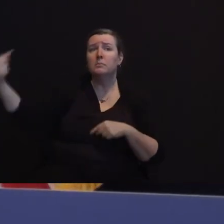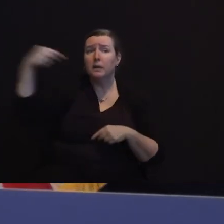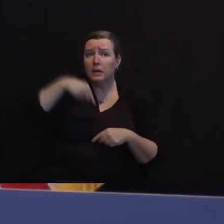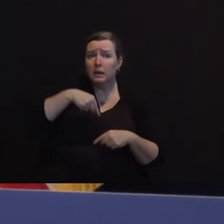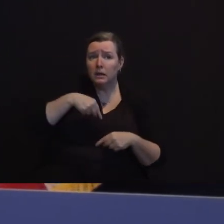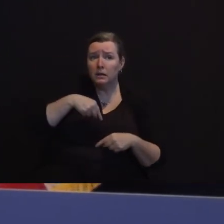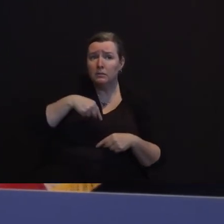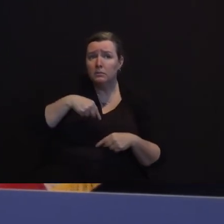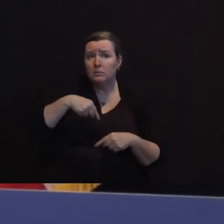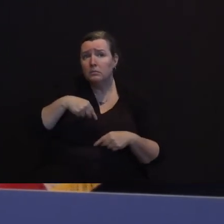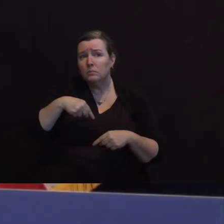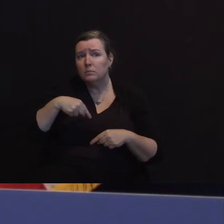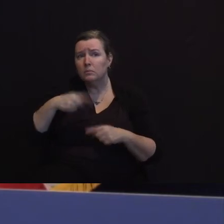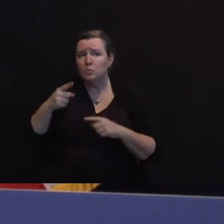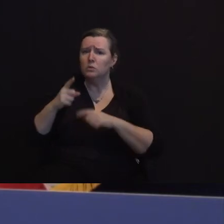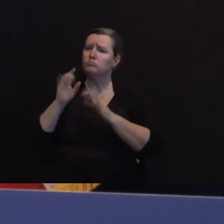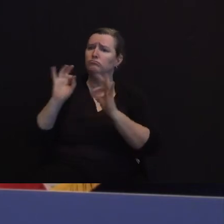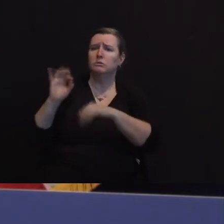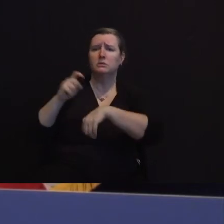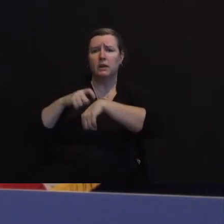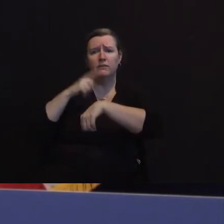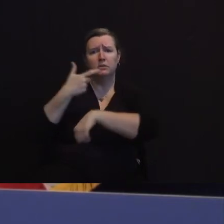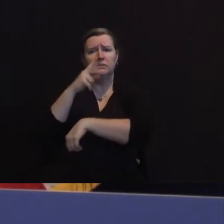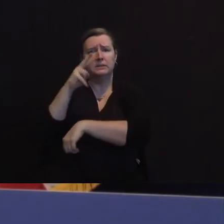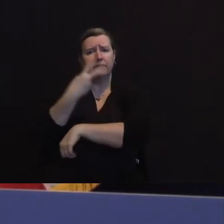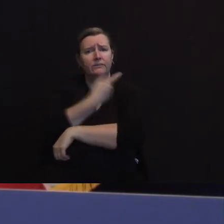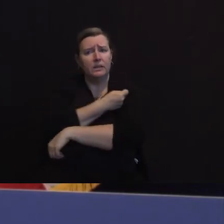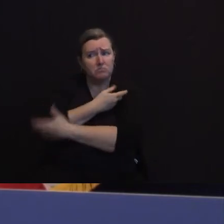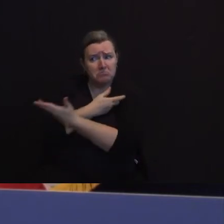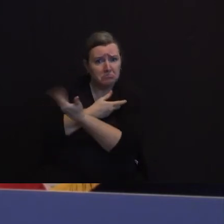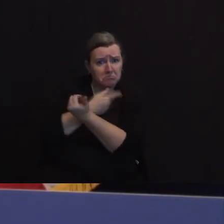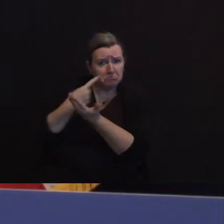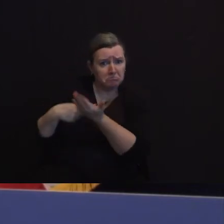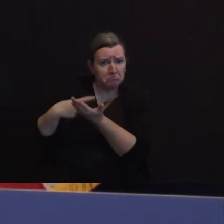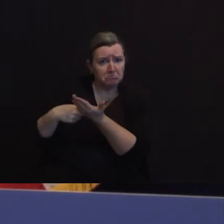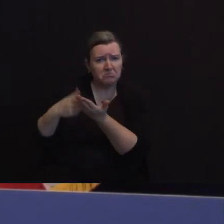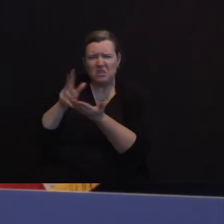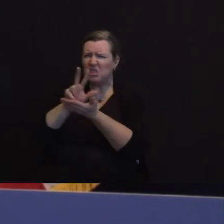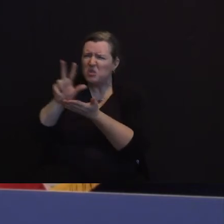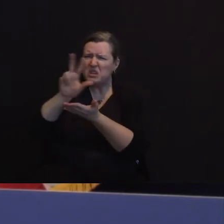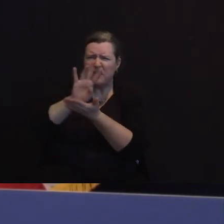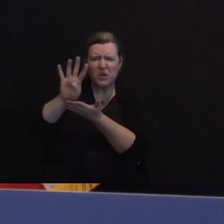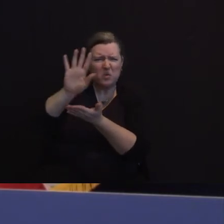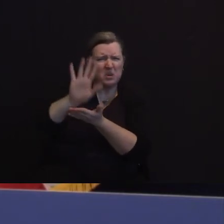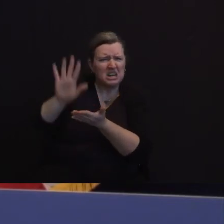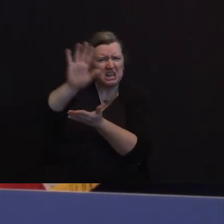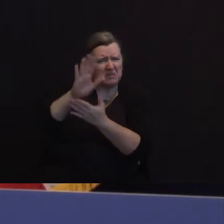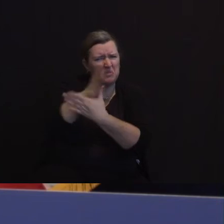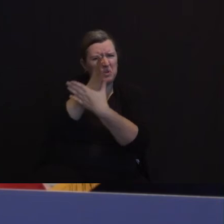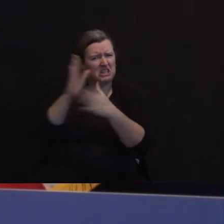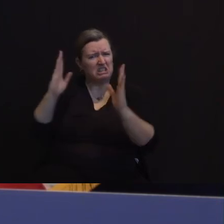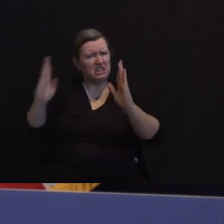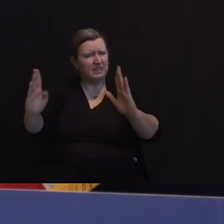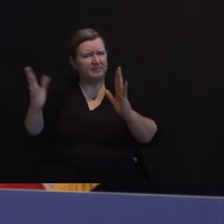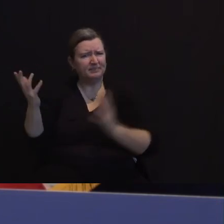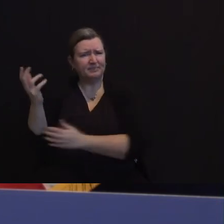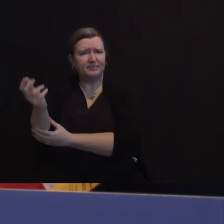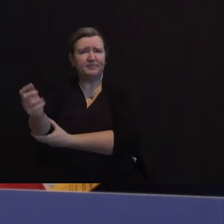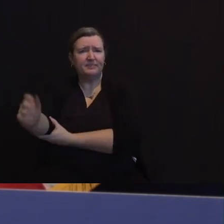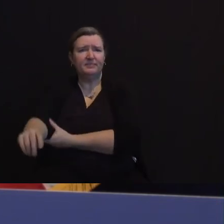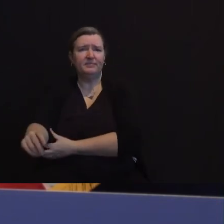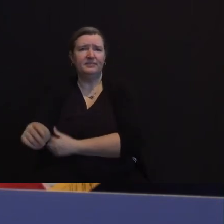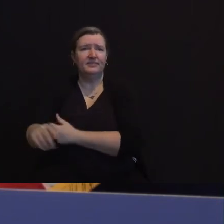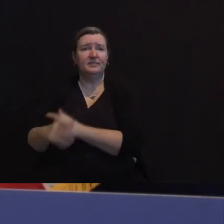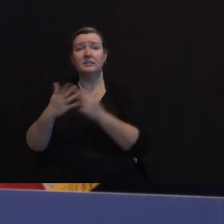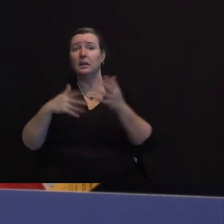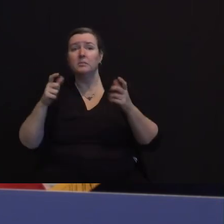for the second dose, and it's 3 weeks, 4 weeks. I also want to point out the other side of that coin. There are people who are not coming back